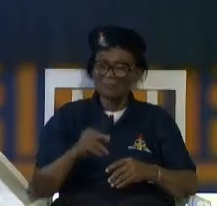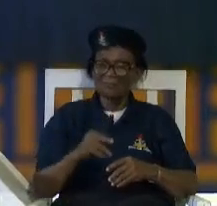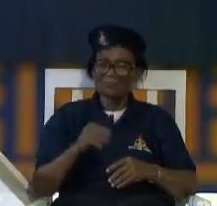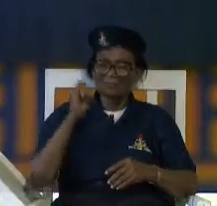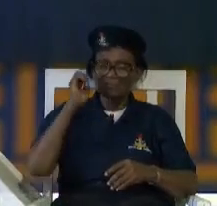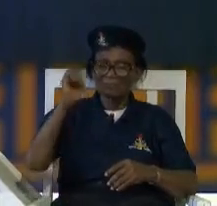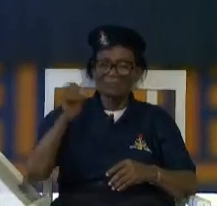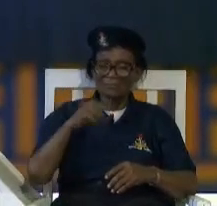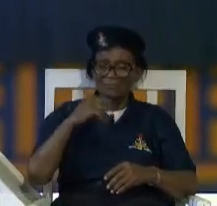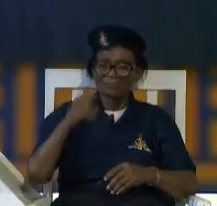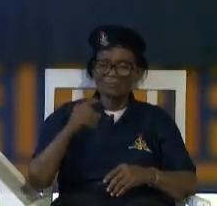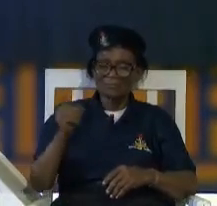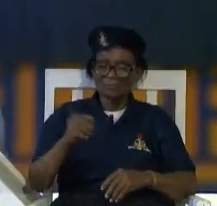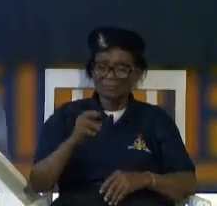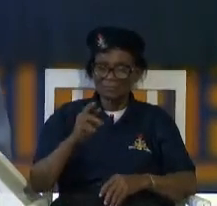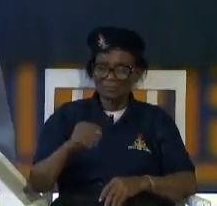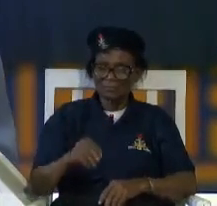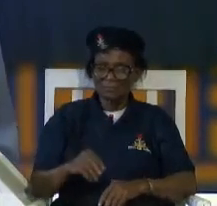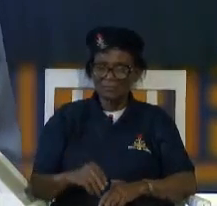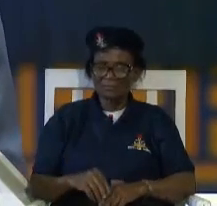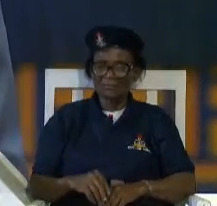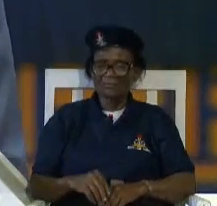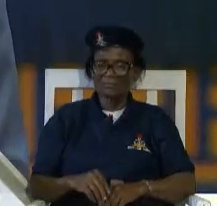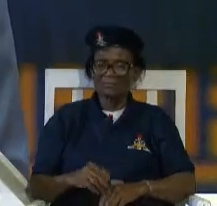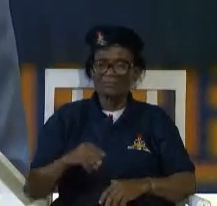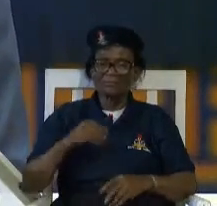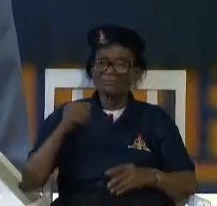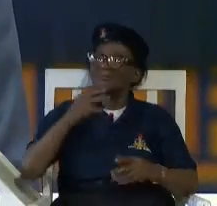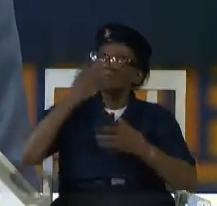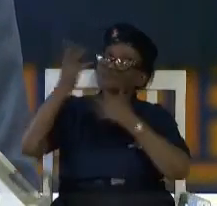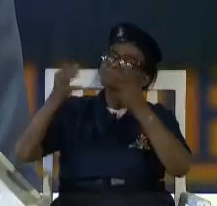He said, your shout of hallelujah frightens me.